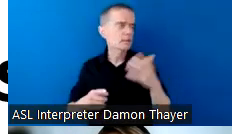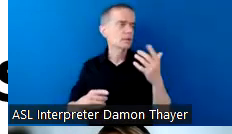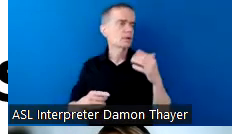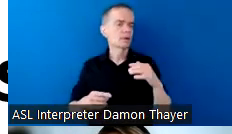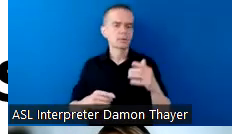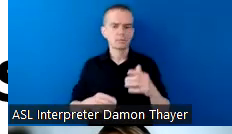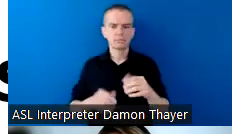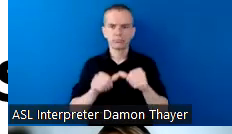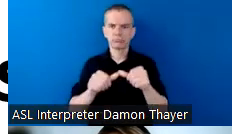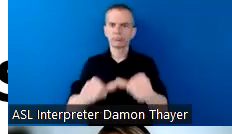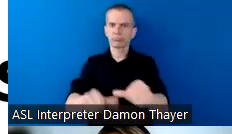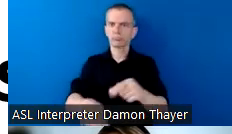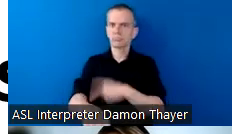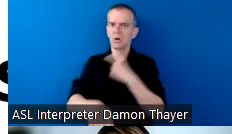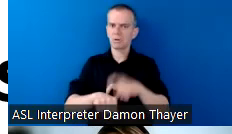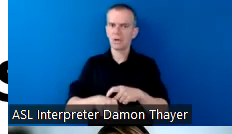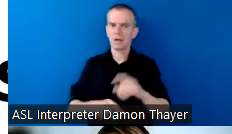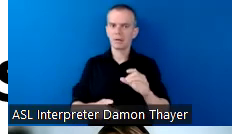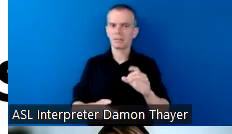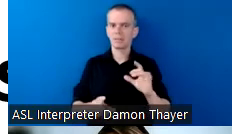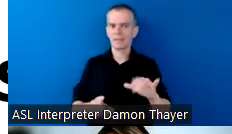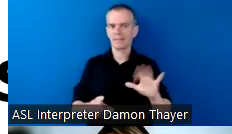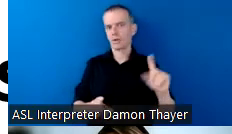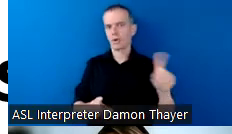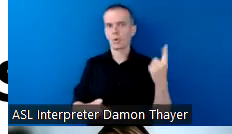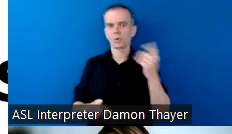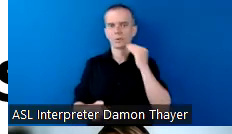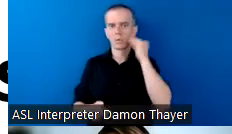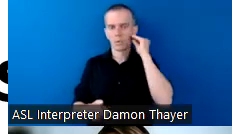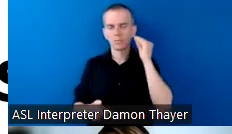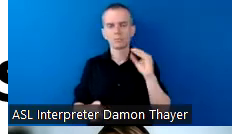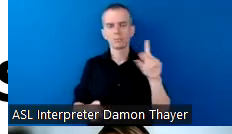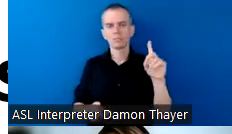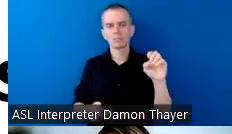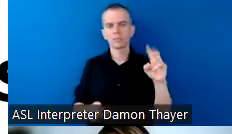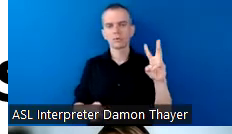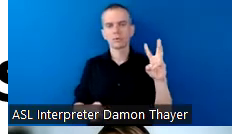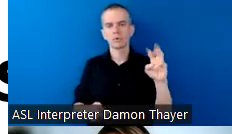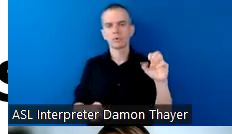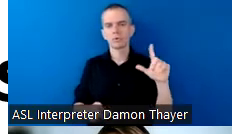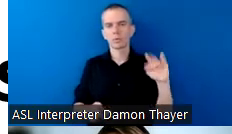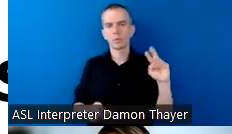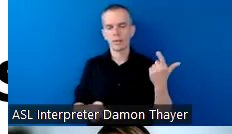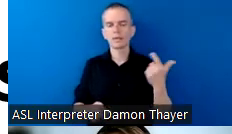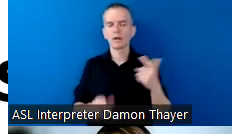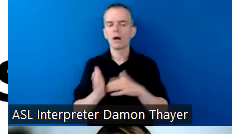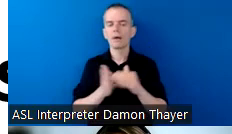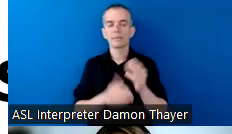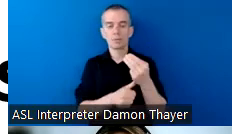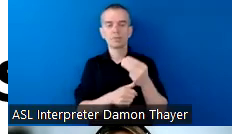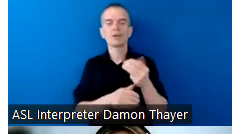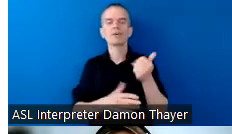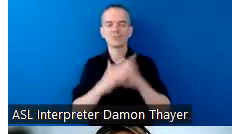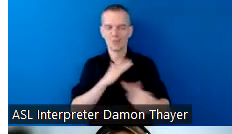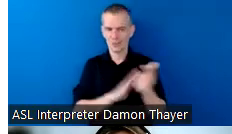extended period of time, it's their only dwelling, oftentimes those motel rooms will start to fall under the Fair Housing Act. Okay, next